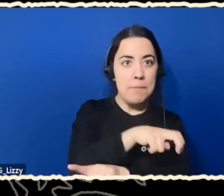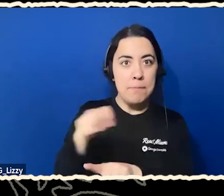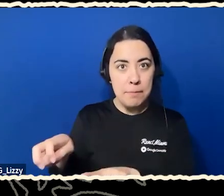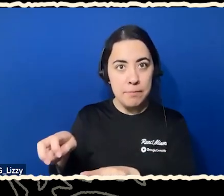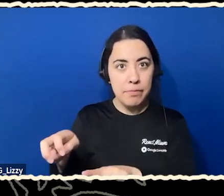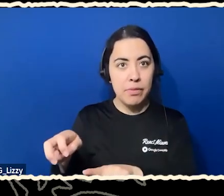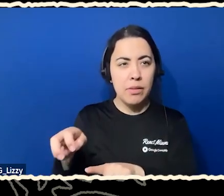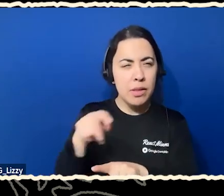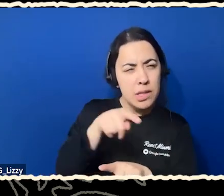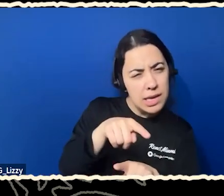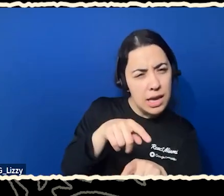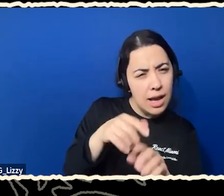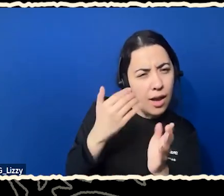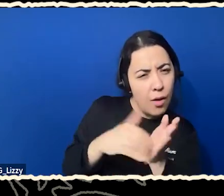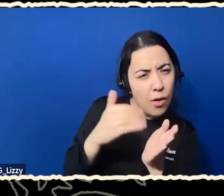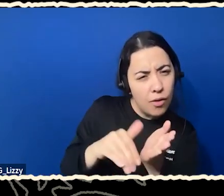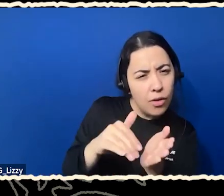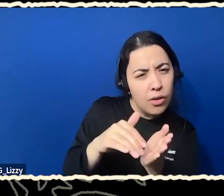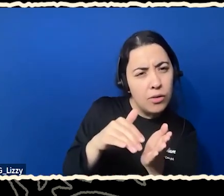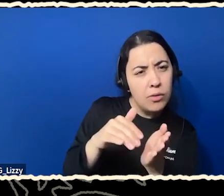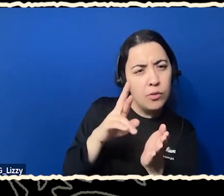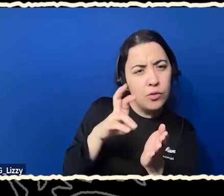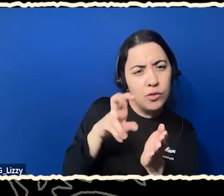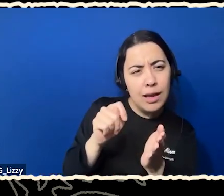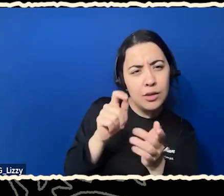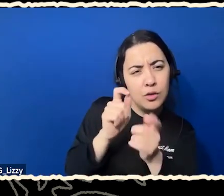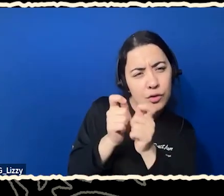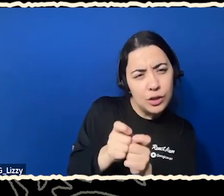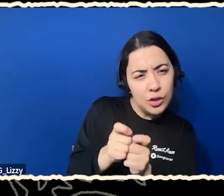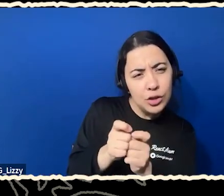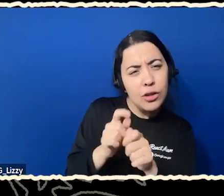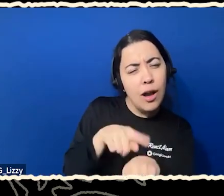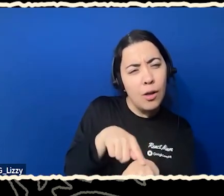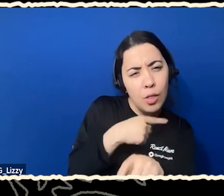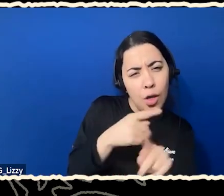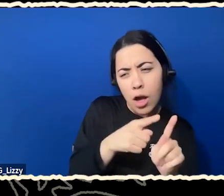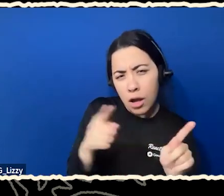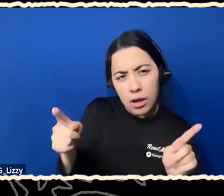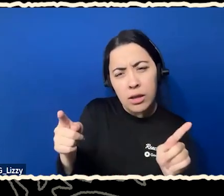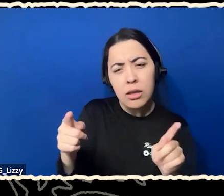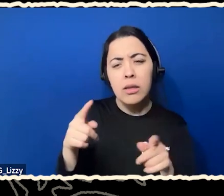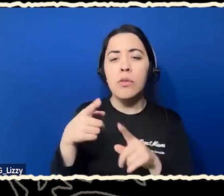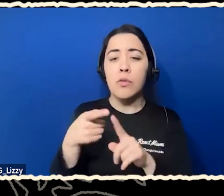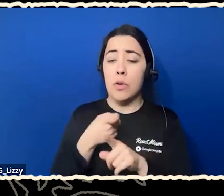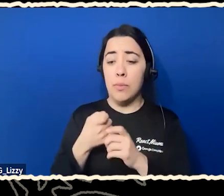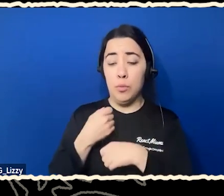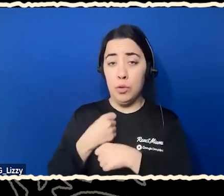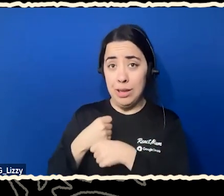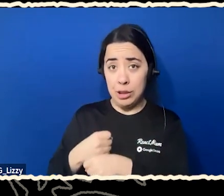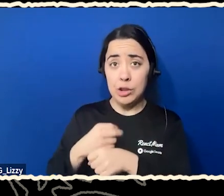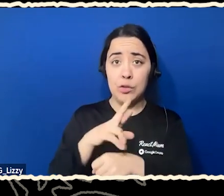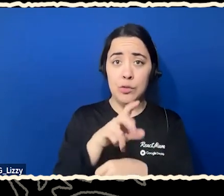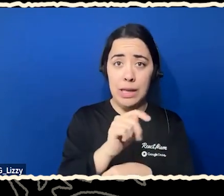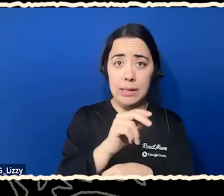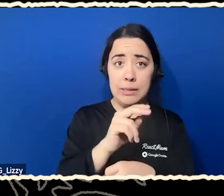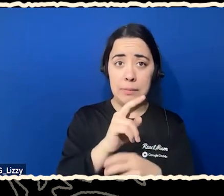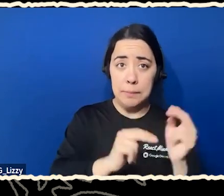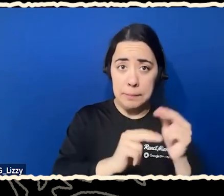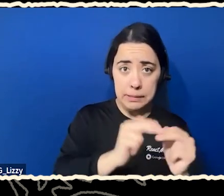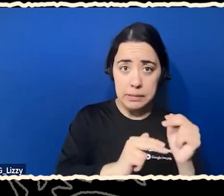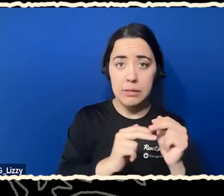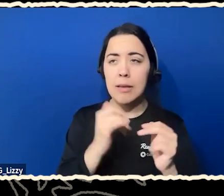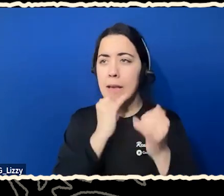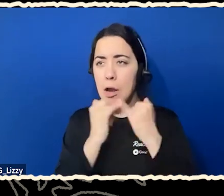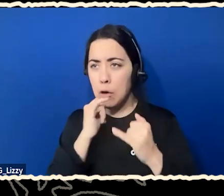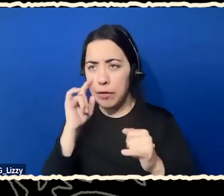long did it take, a whole bunch of performance insights even from production React builds, finding a whole bunch of errors. I've